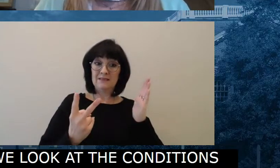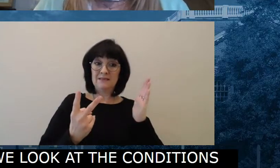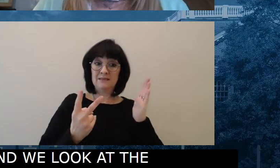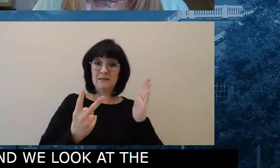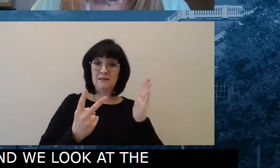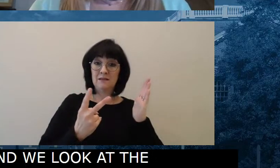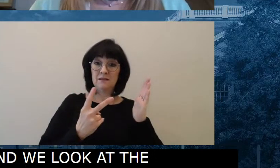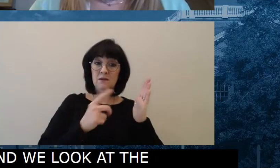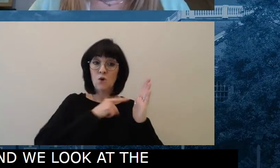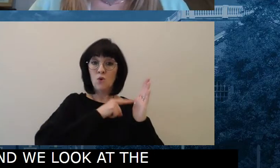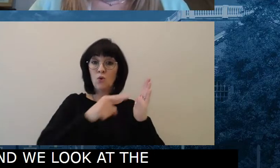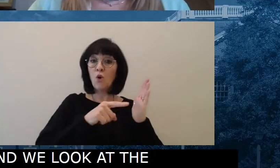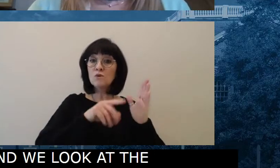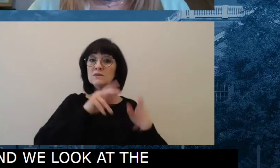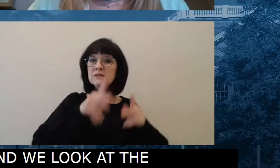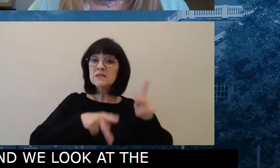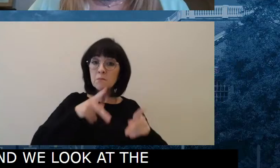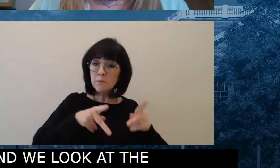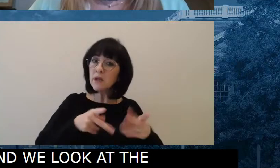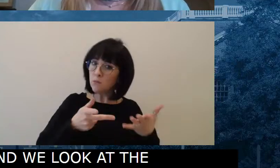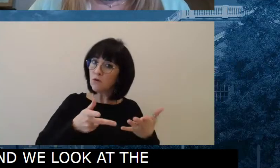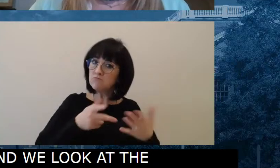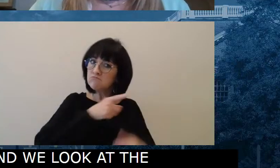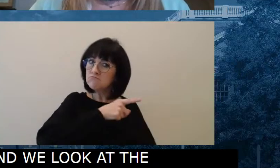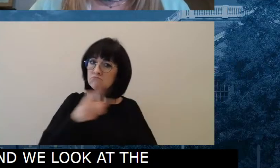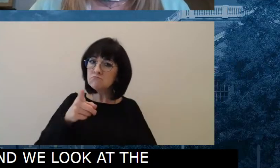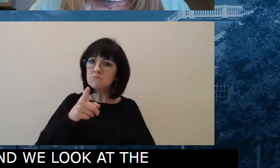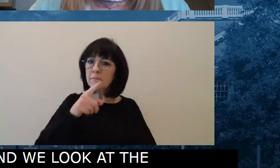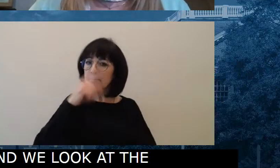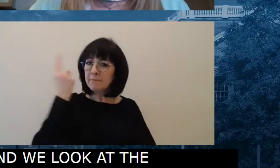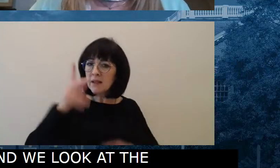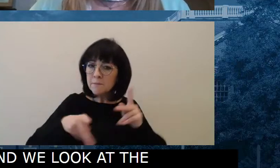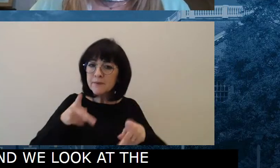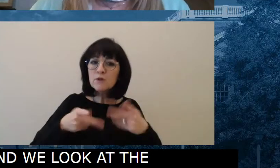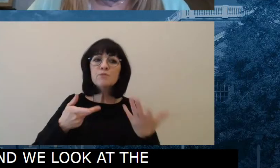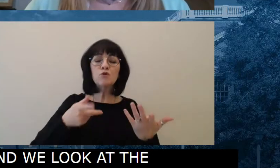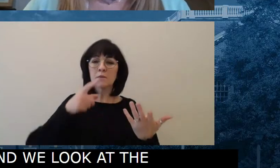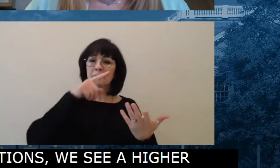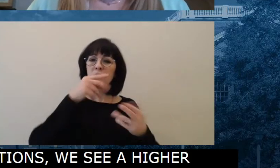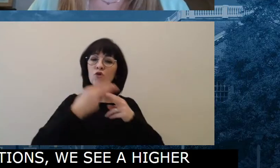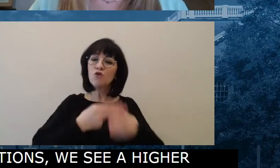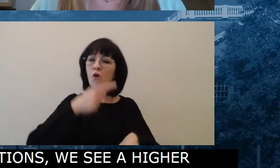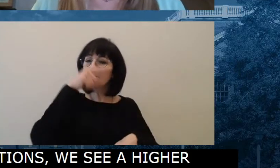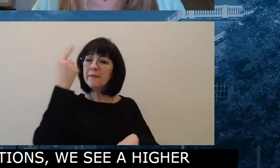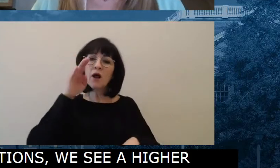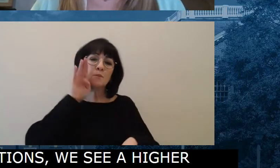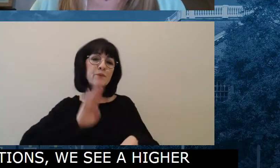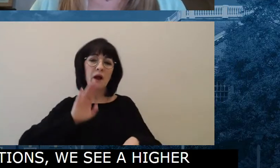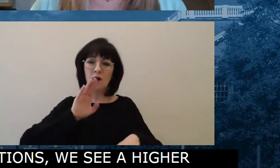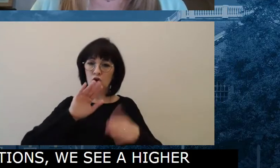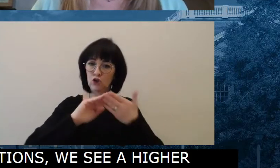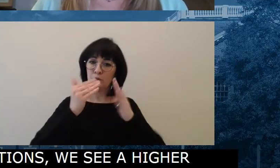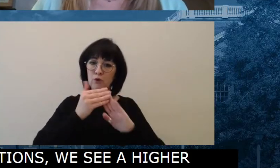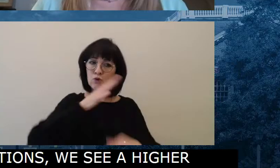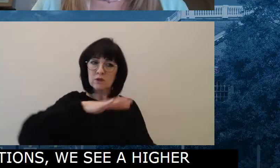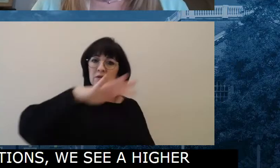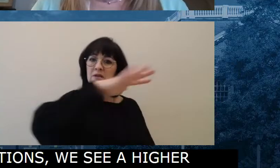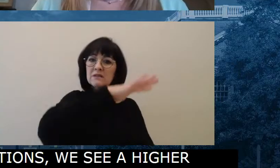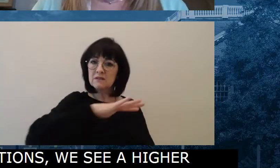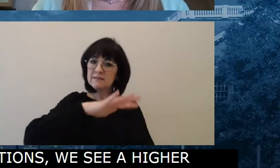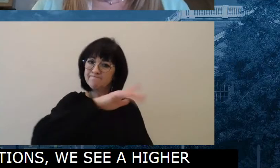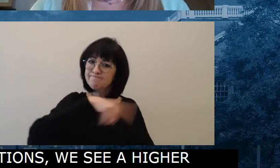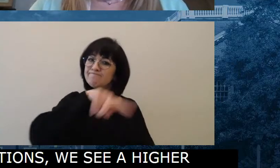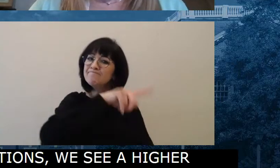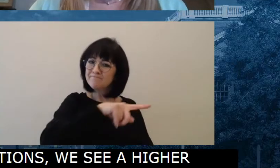conditions among Black and Brown communities in our state. And so Two things to add is